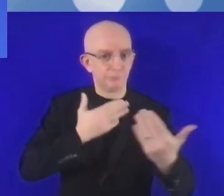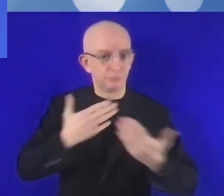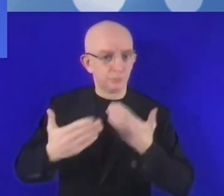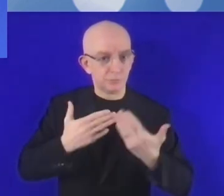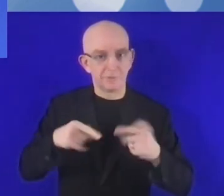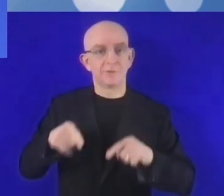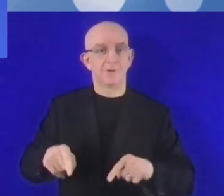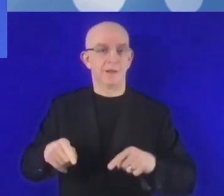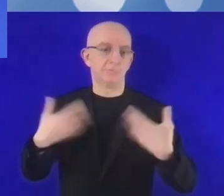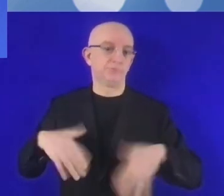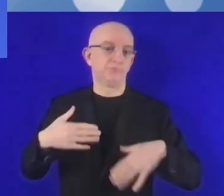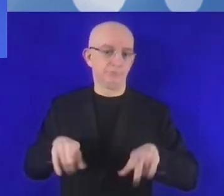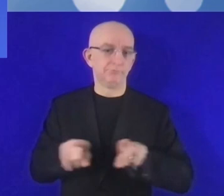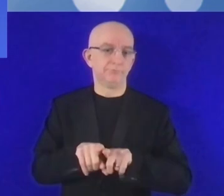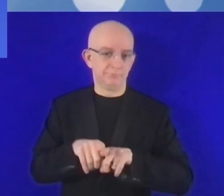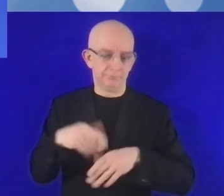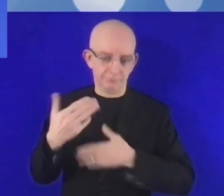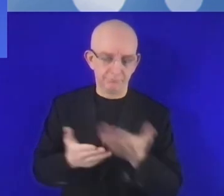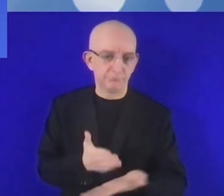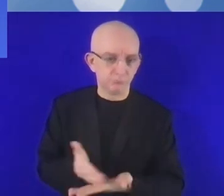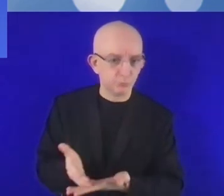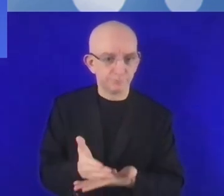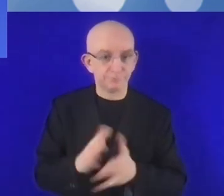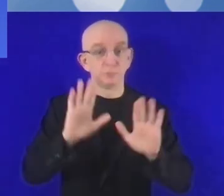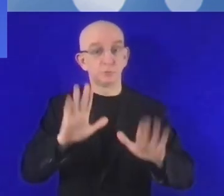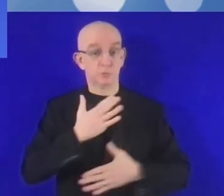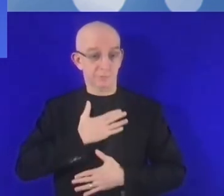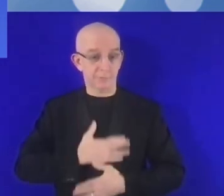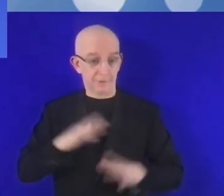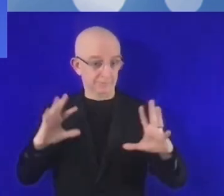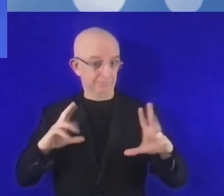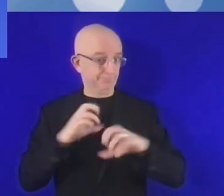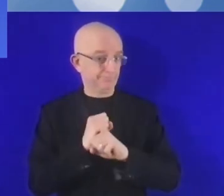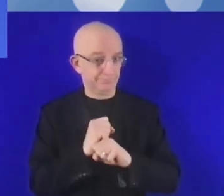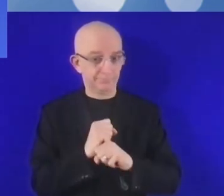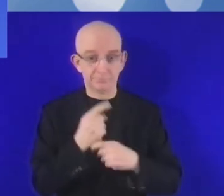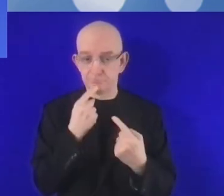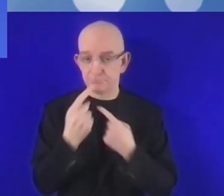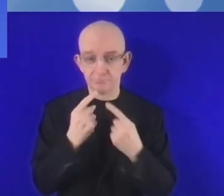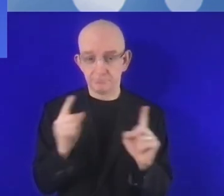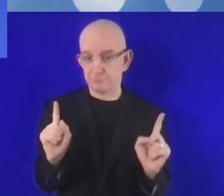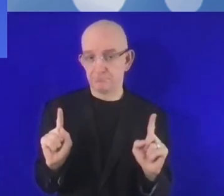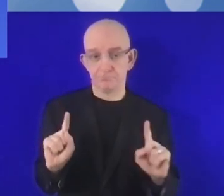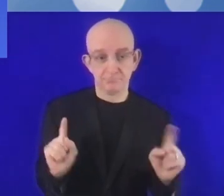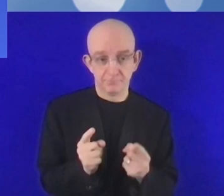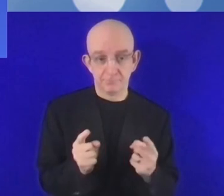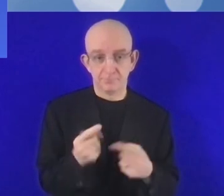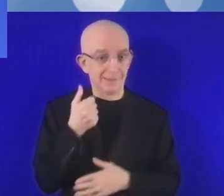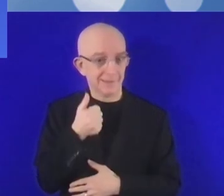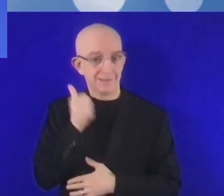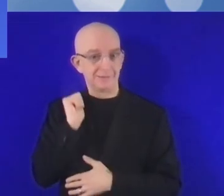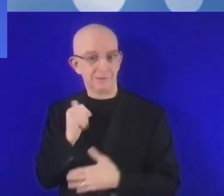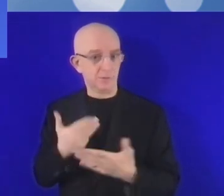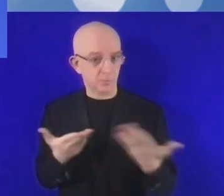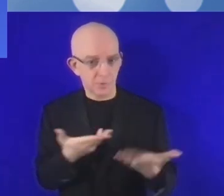words. What happened yesterday? We talked about the infrastructure, about access to modern